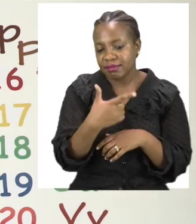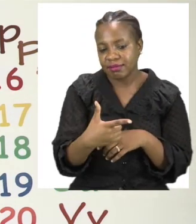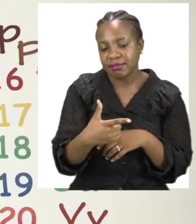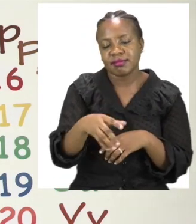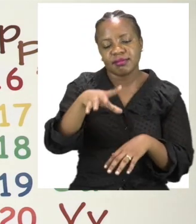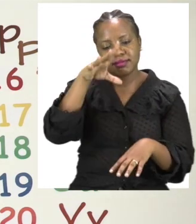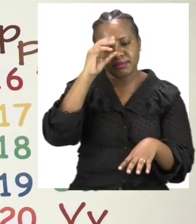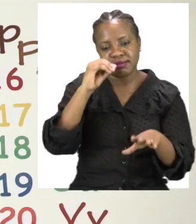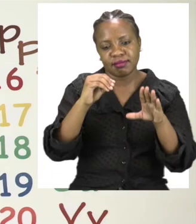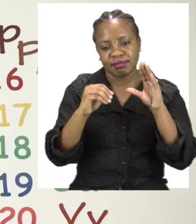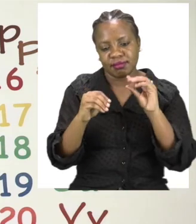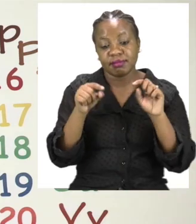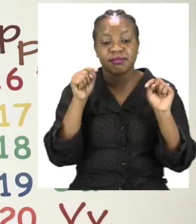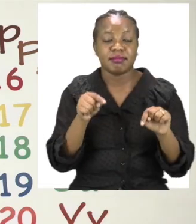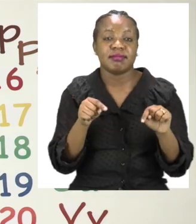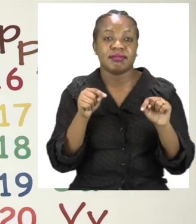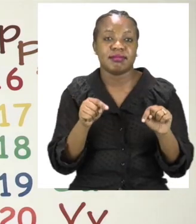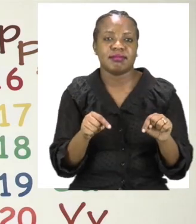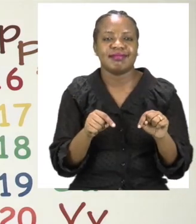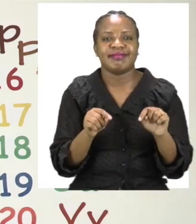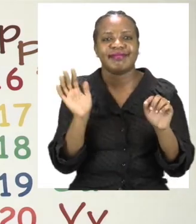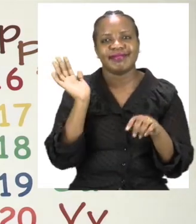joining us today and